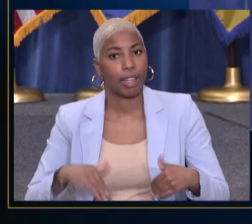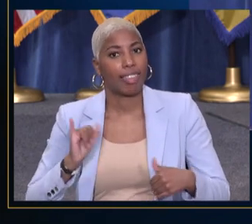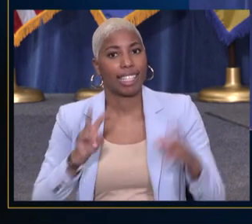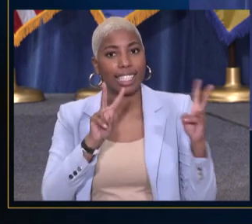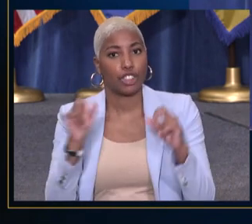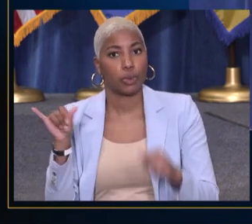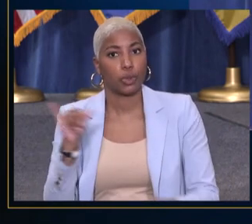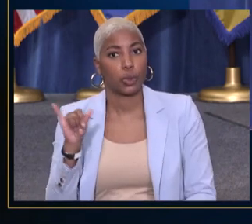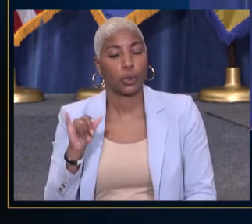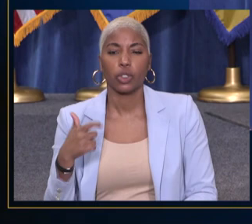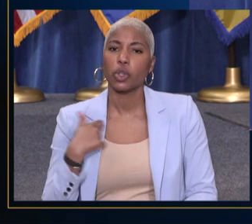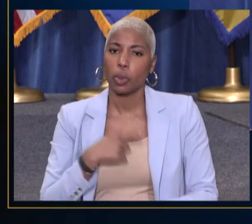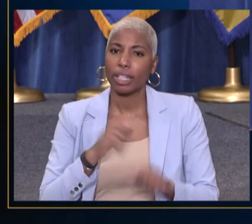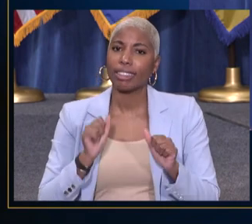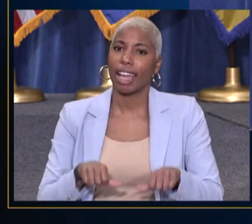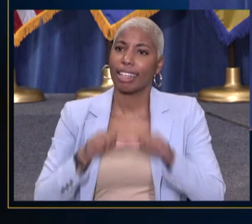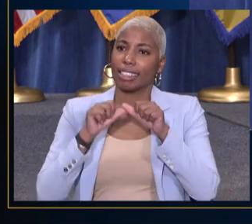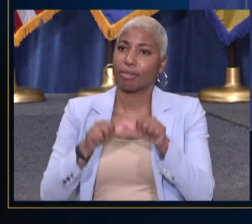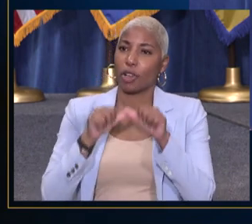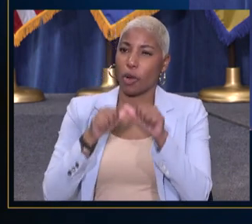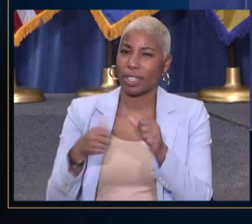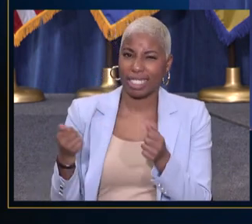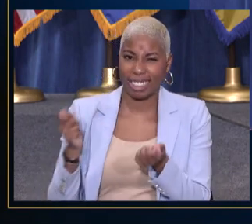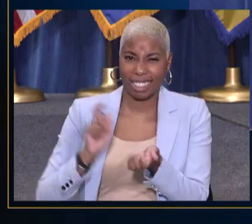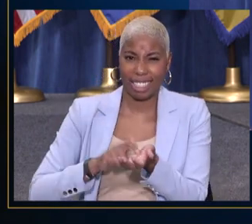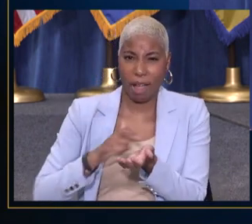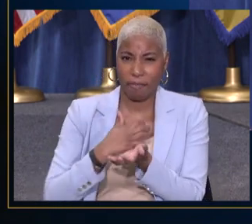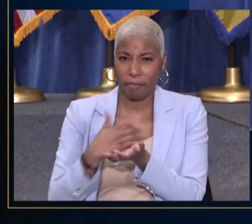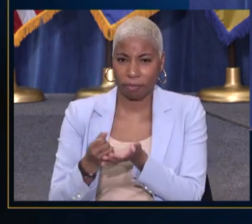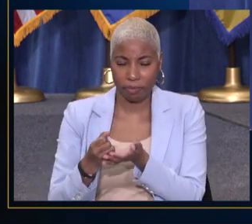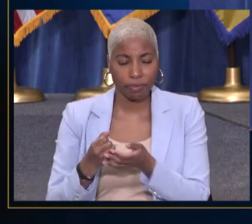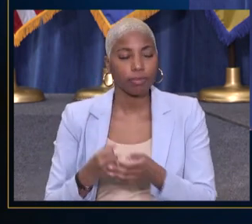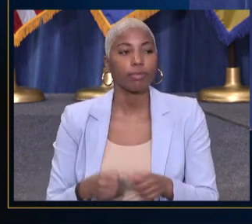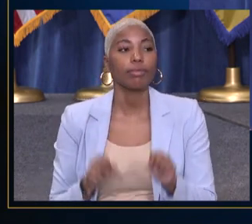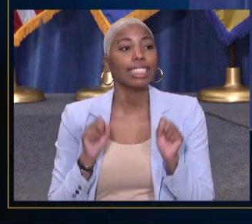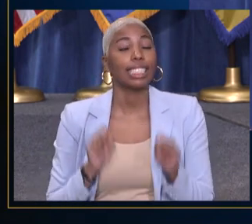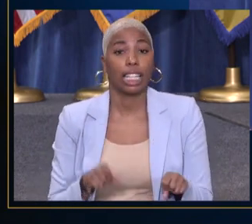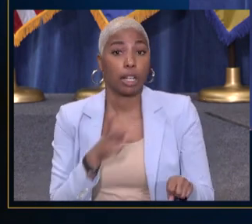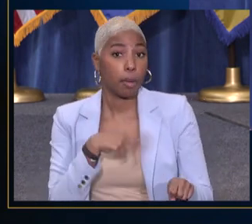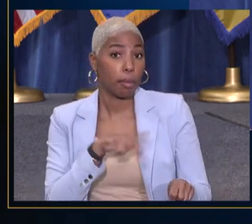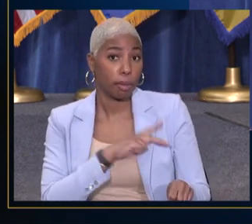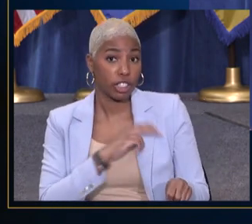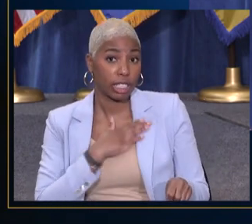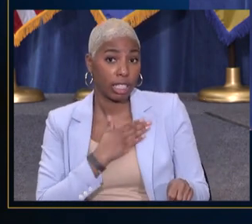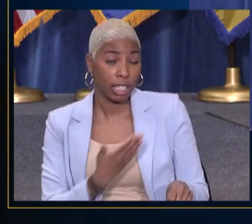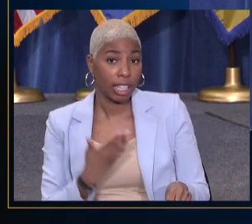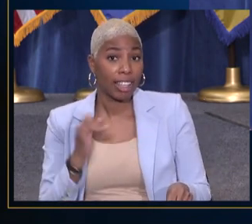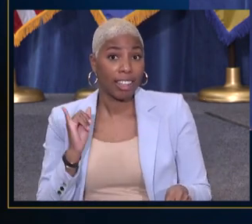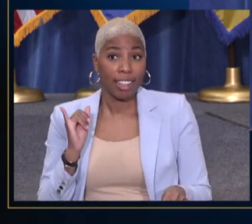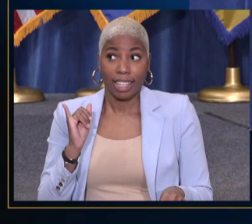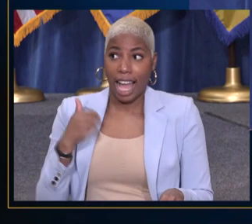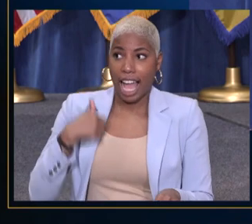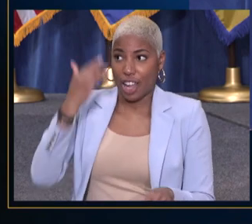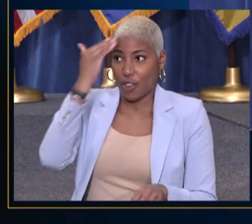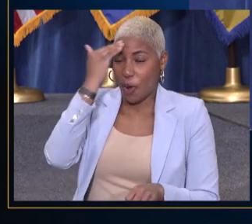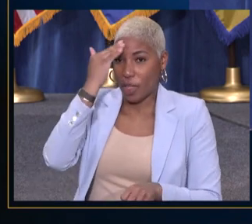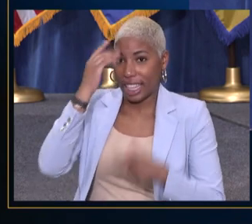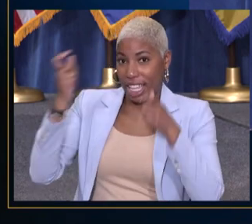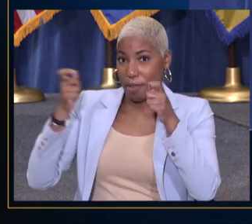minutes. So I can, you know, personally attest to the fact that the administration has been working around the